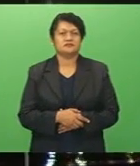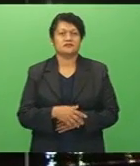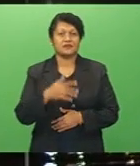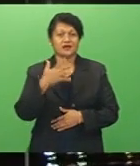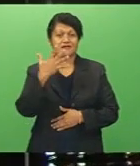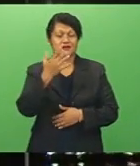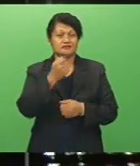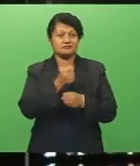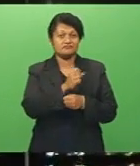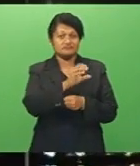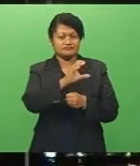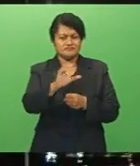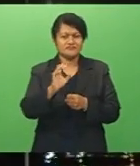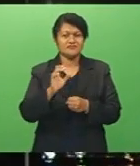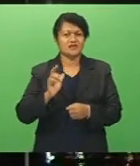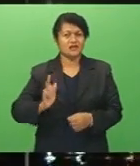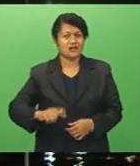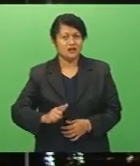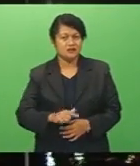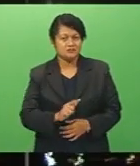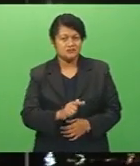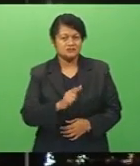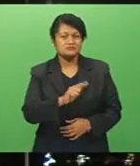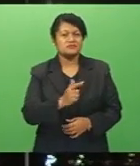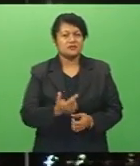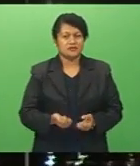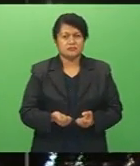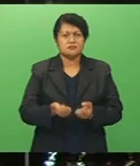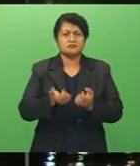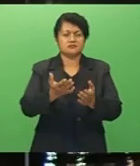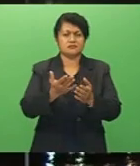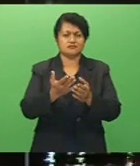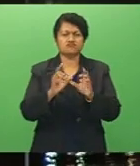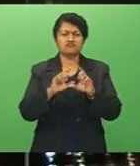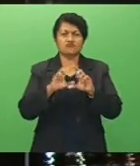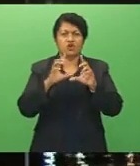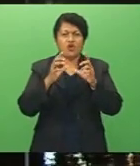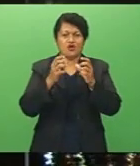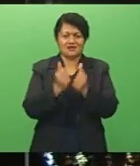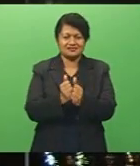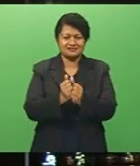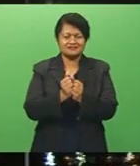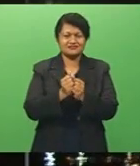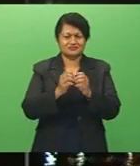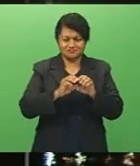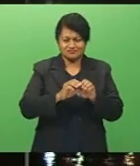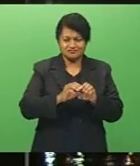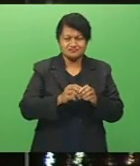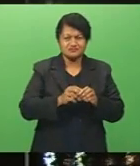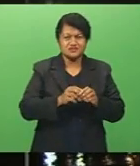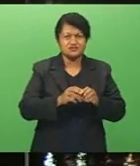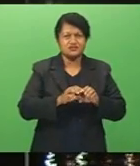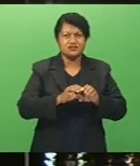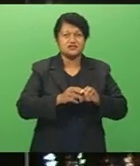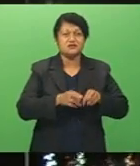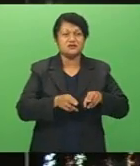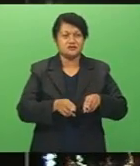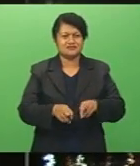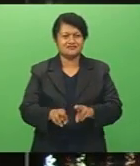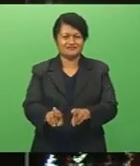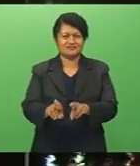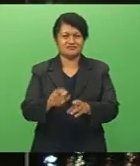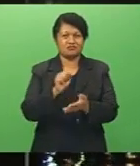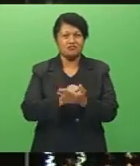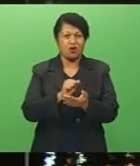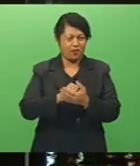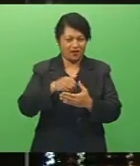Five companies in Lambasa have been awarded contracts to carry out emergency desilting in 16 creeks. The work is being carried